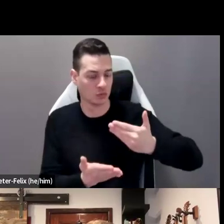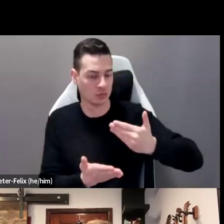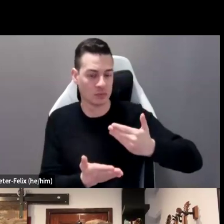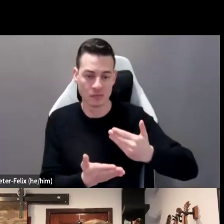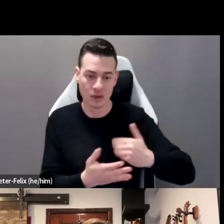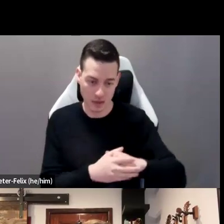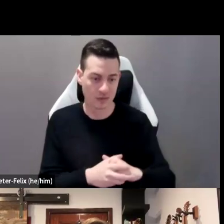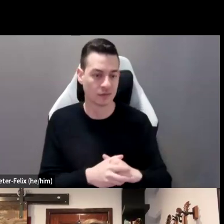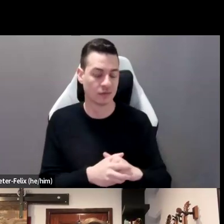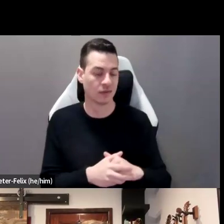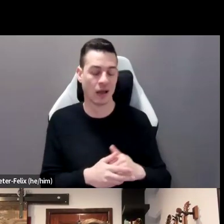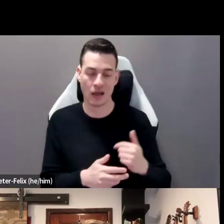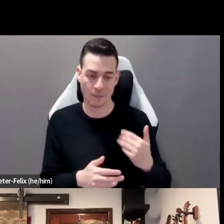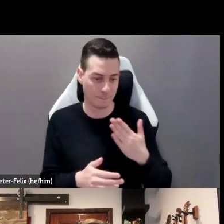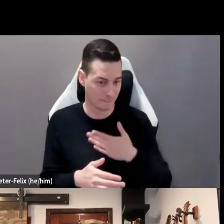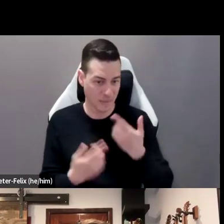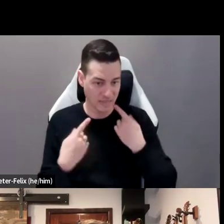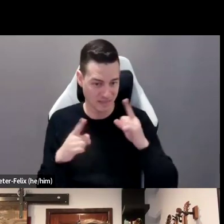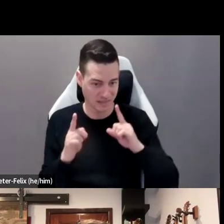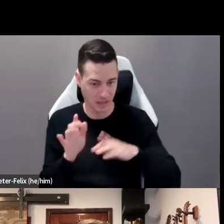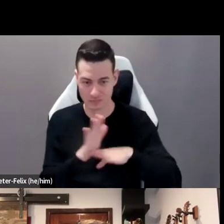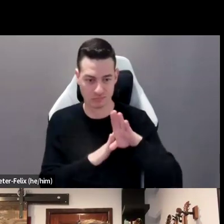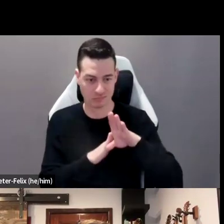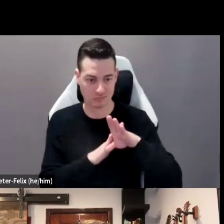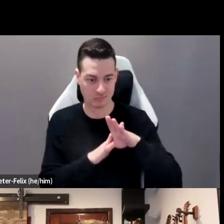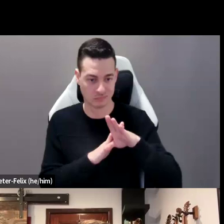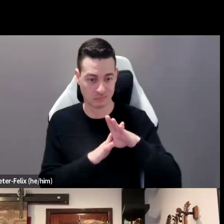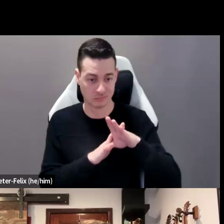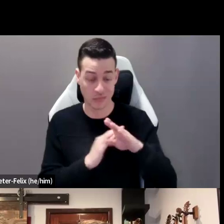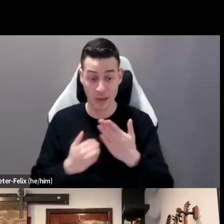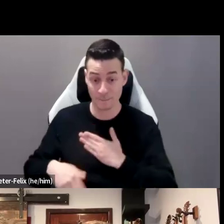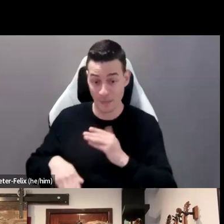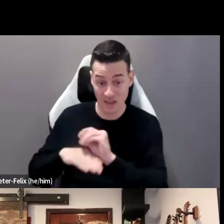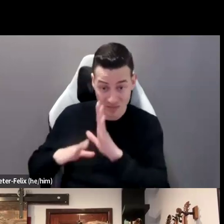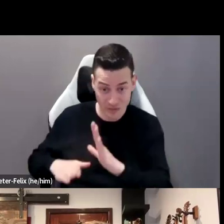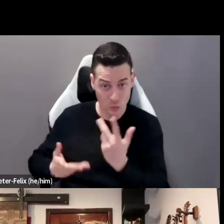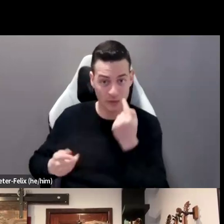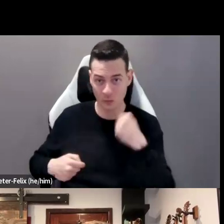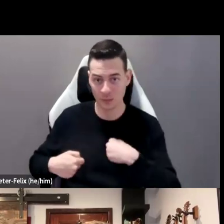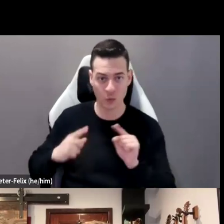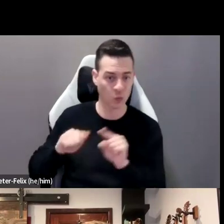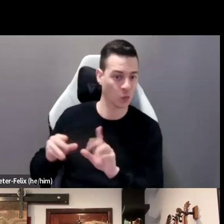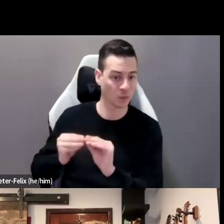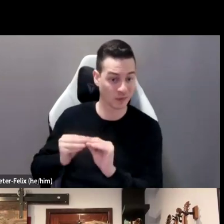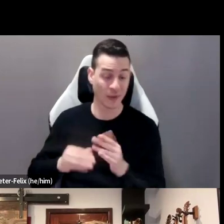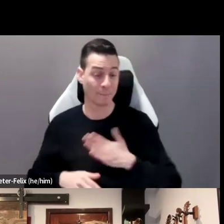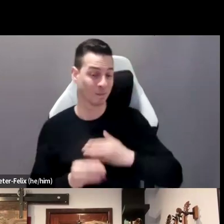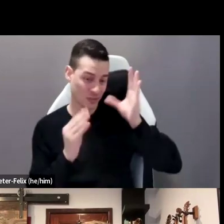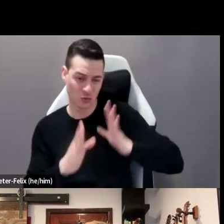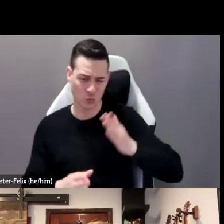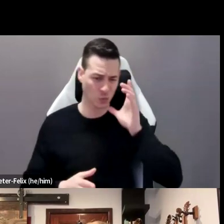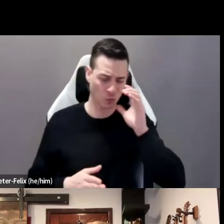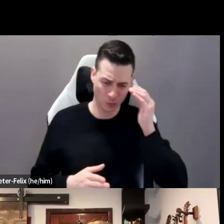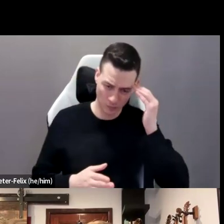to their class, or so-and-so is waiting for me to meet with them, my advisor, is a lot of what is rooted in supporting financially